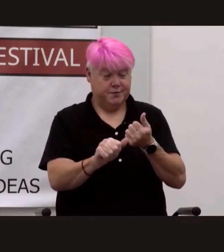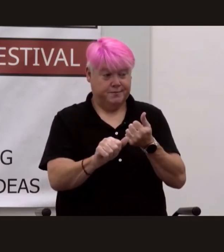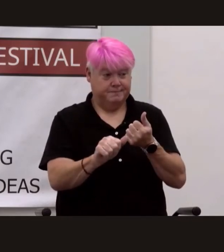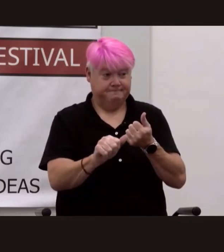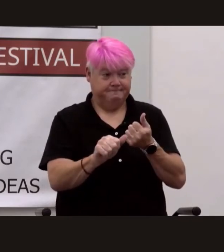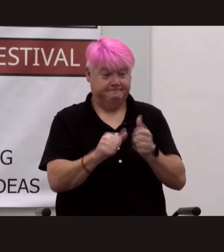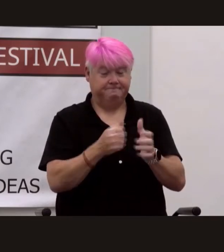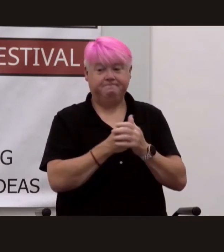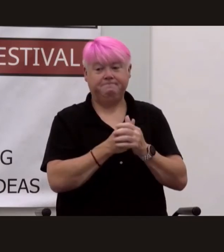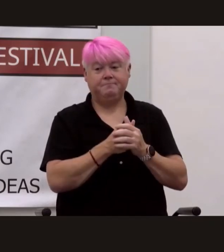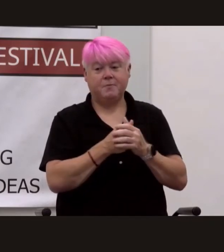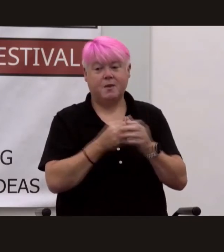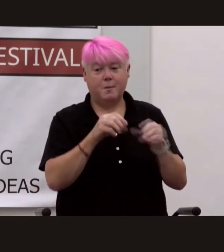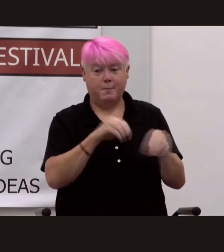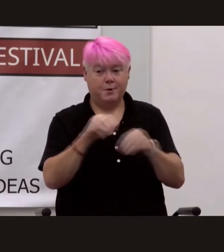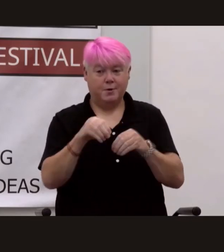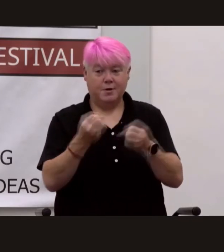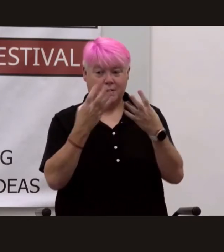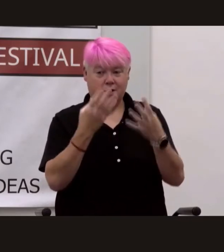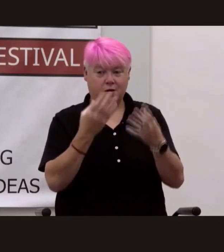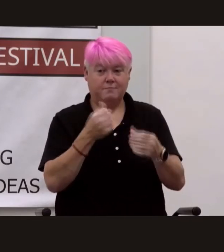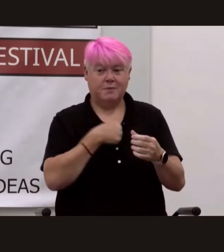So I put a lot of myself into her.